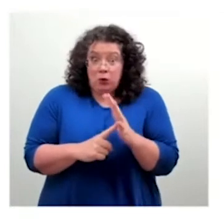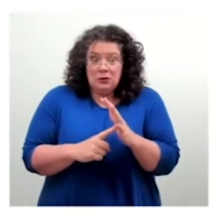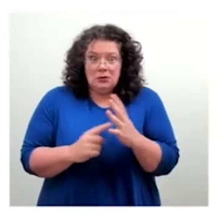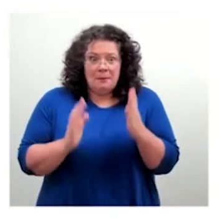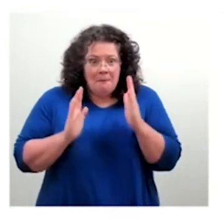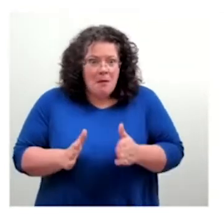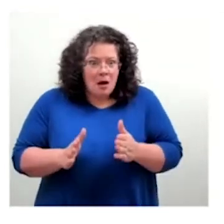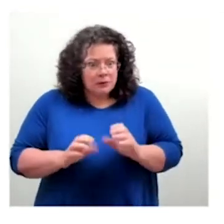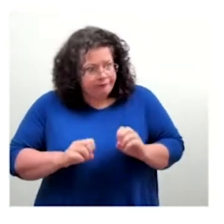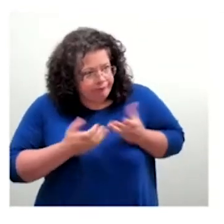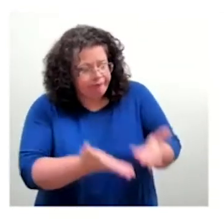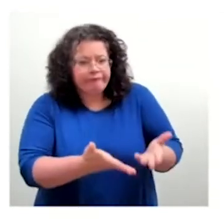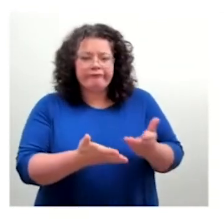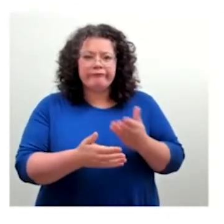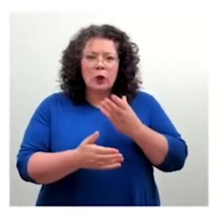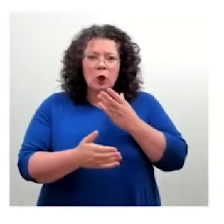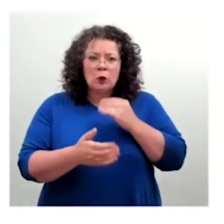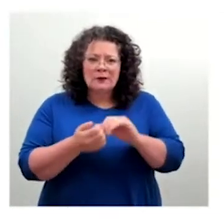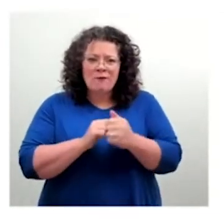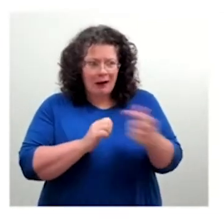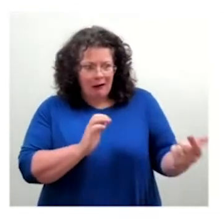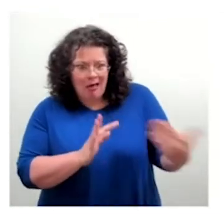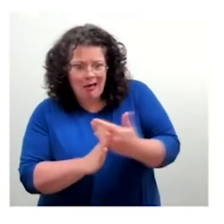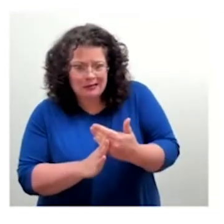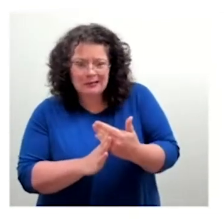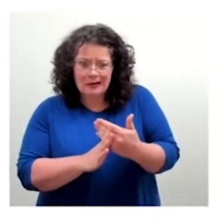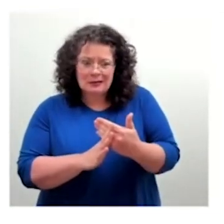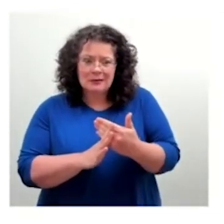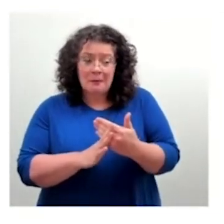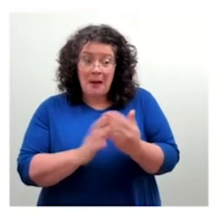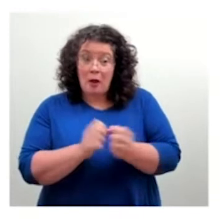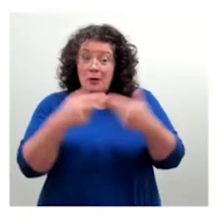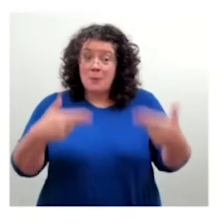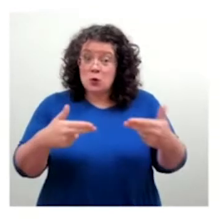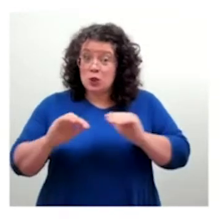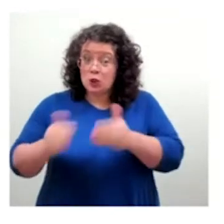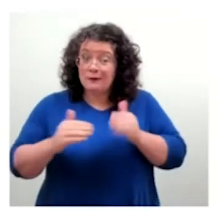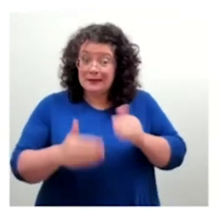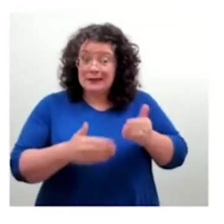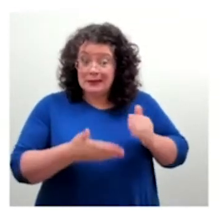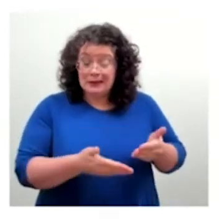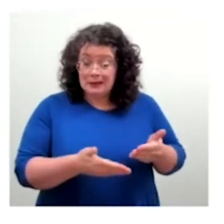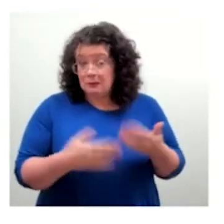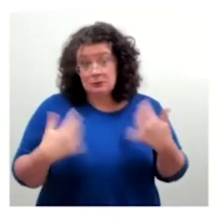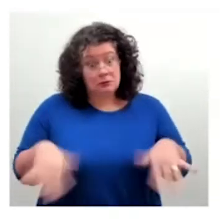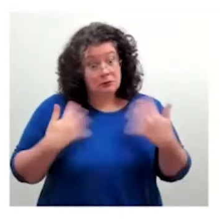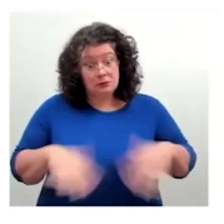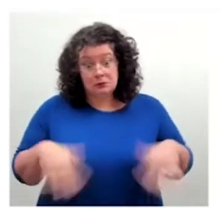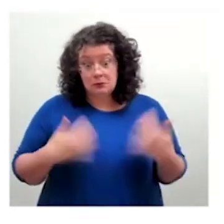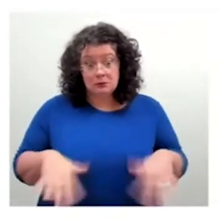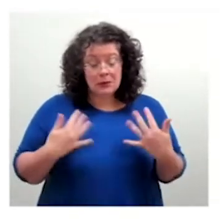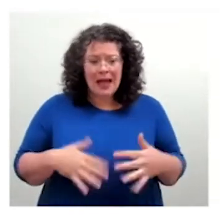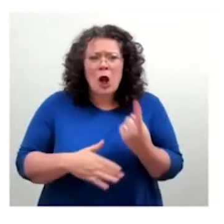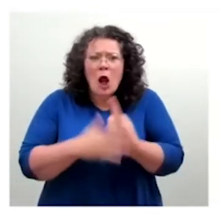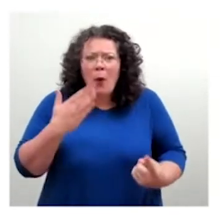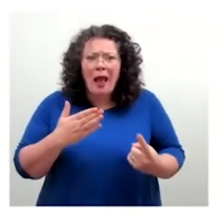amazing because it's not only about people with disabilities, it's about the community at all, because they found out that